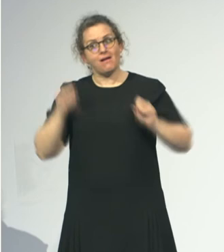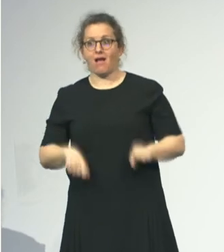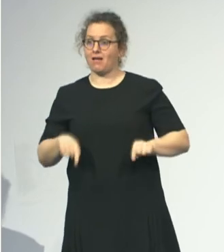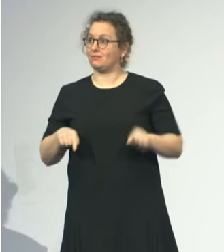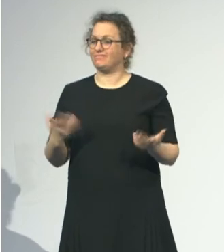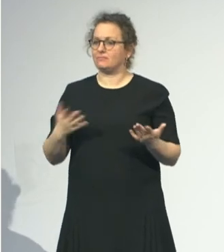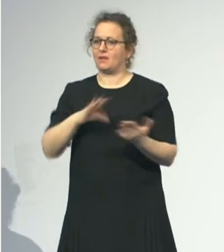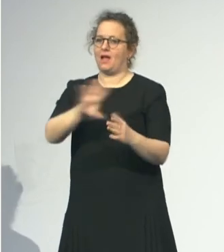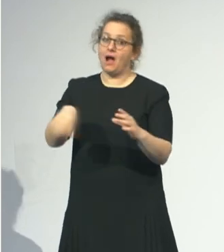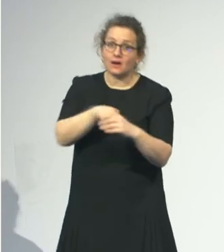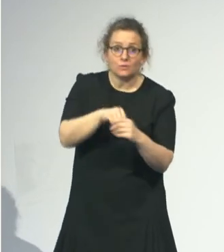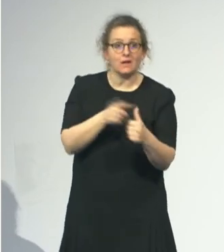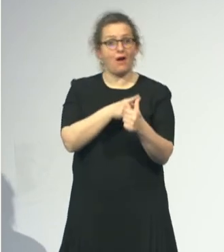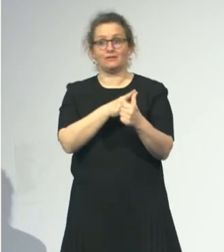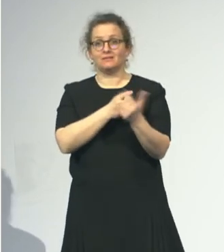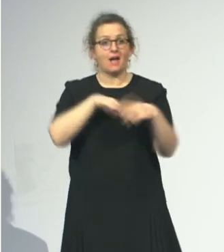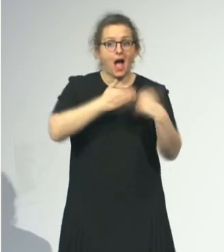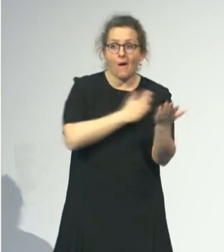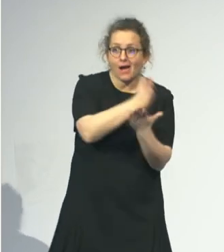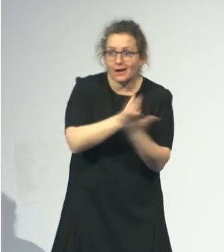we had chosen to be here. But